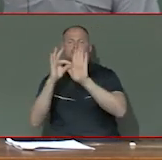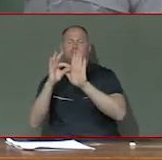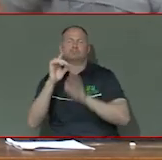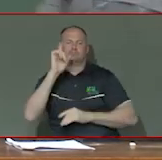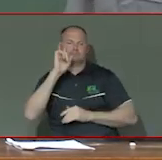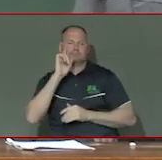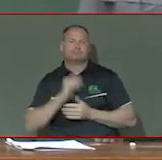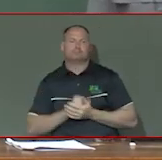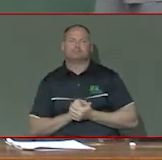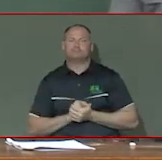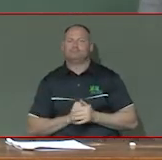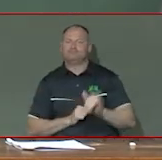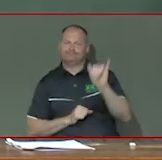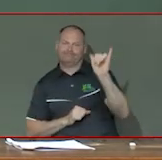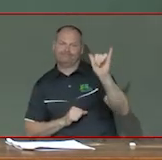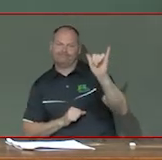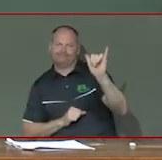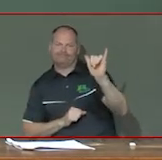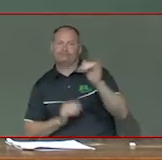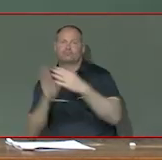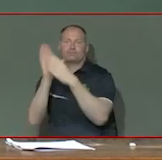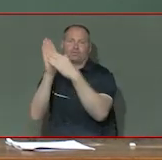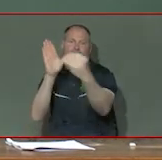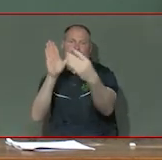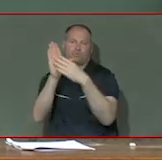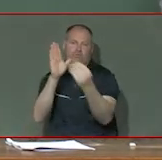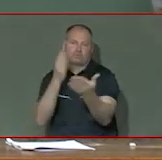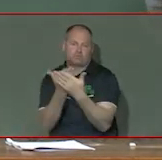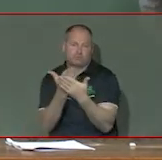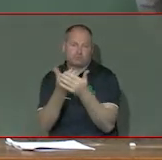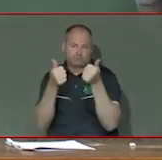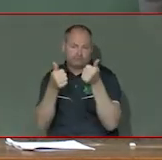I'm going to leave it there so that you can copy whatever you need to copy.